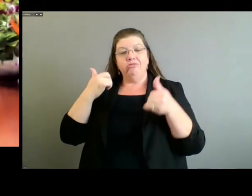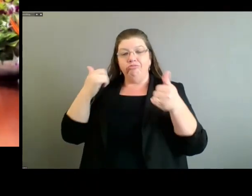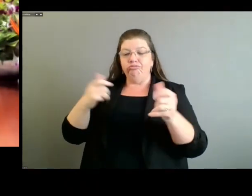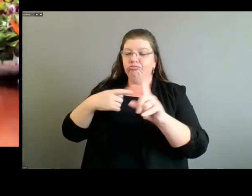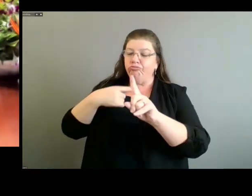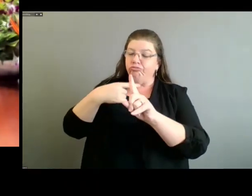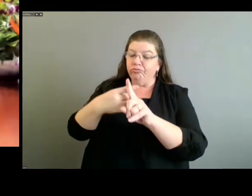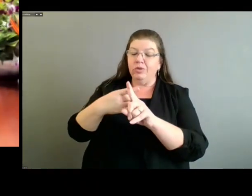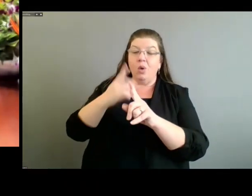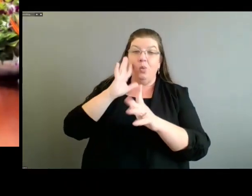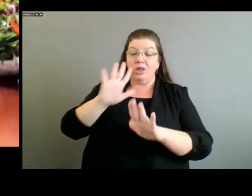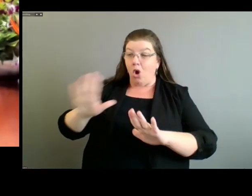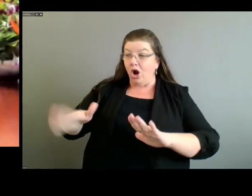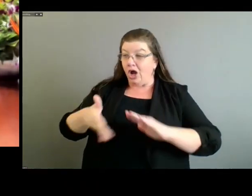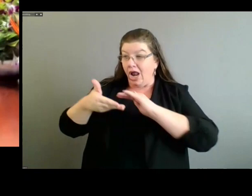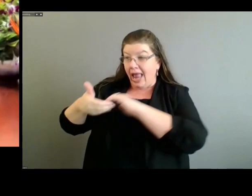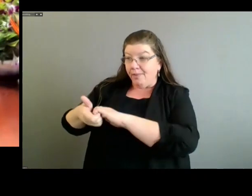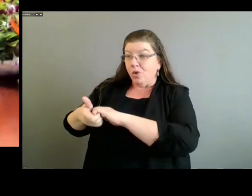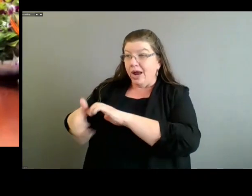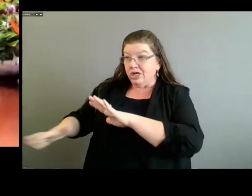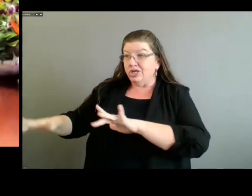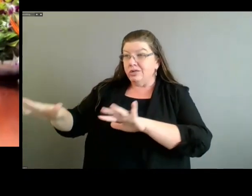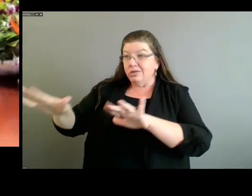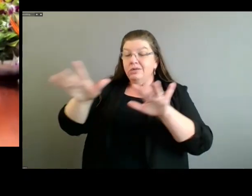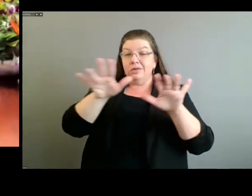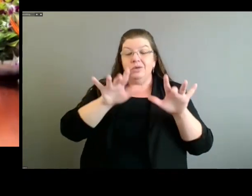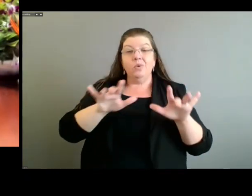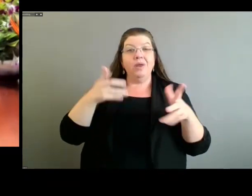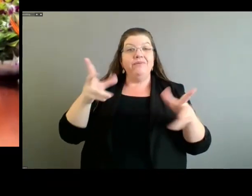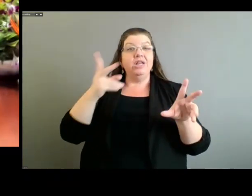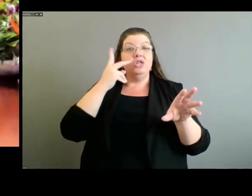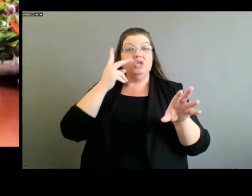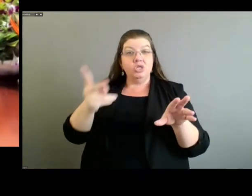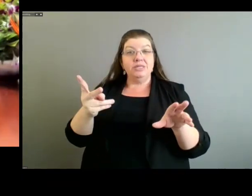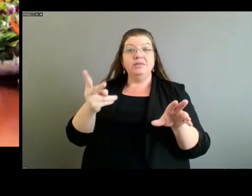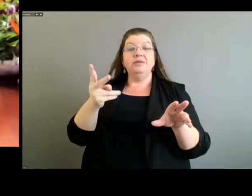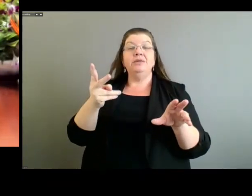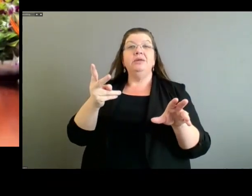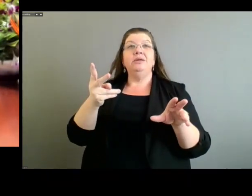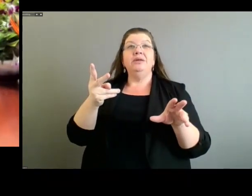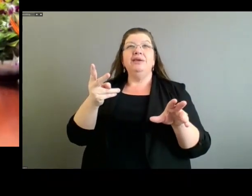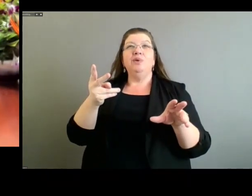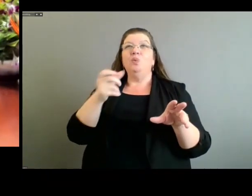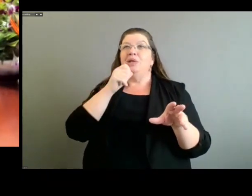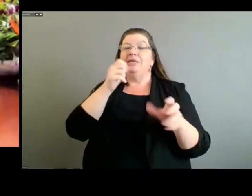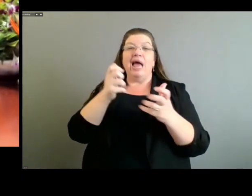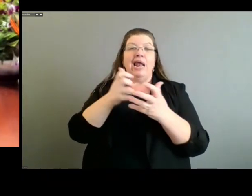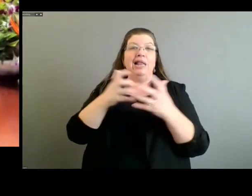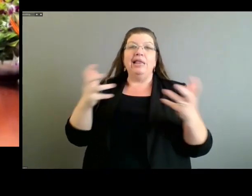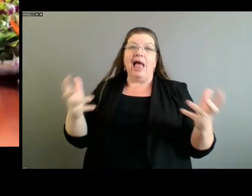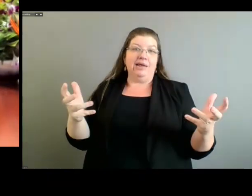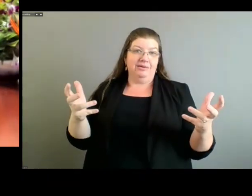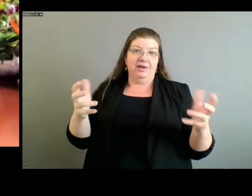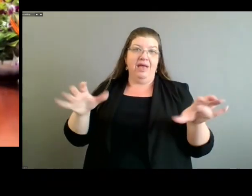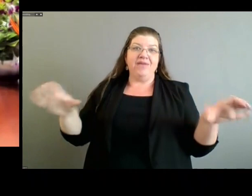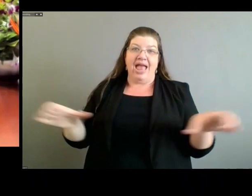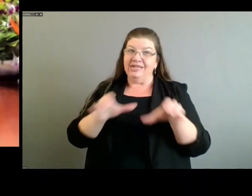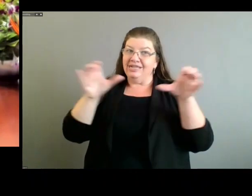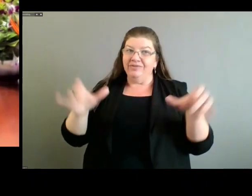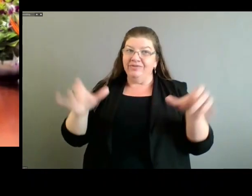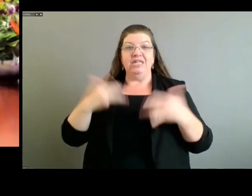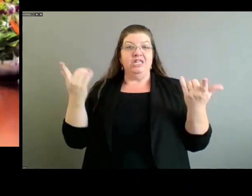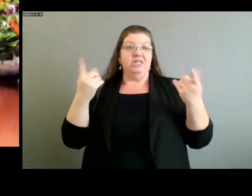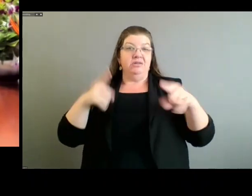our collaboration that we did see very minimal activities